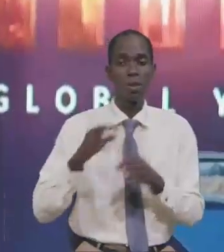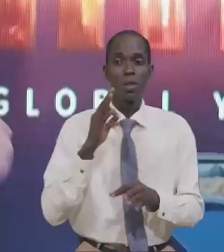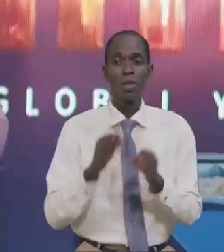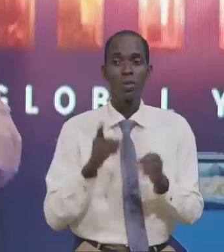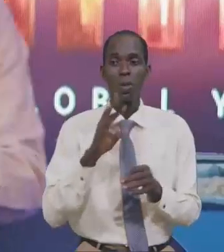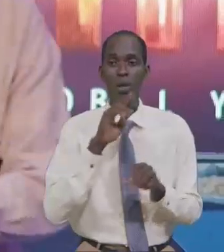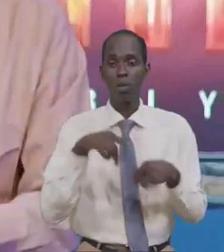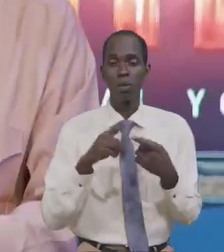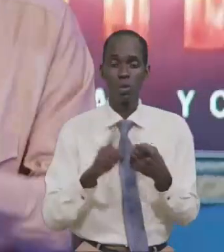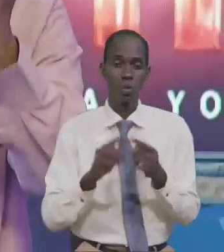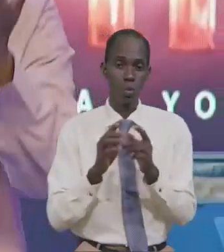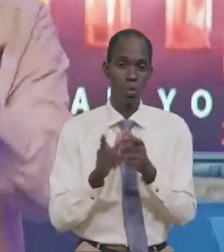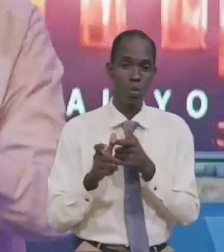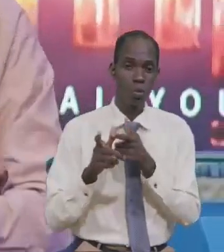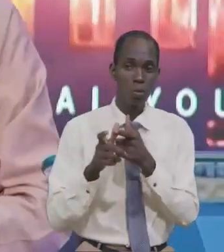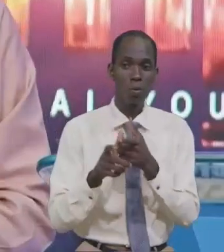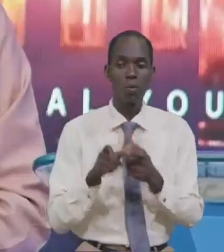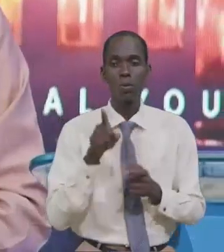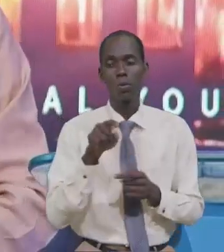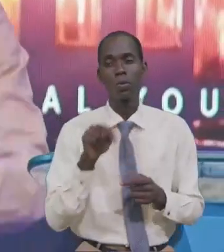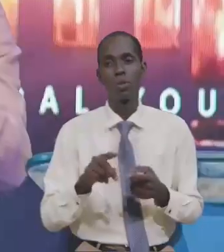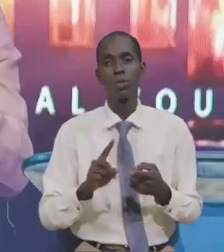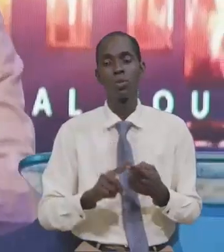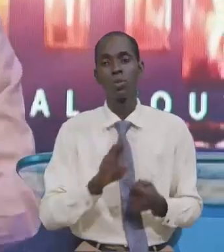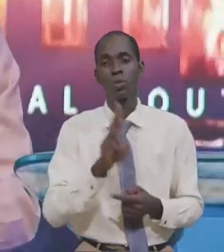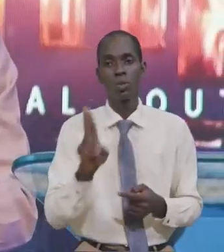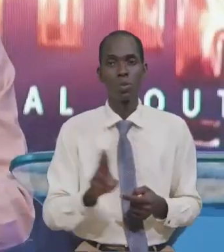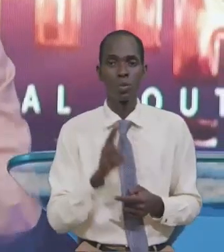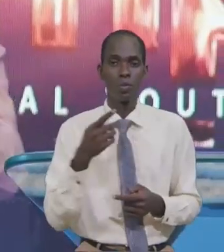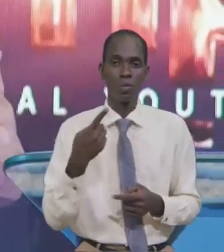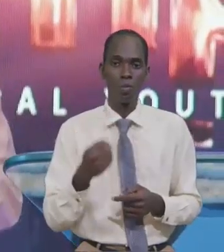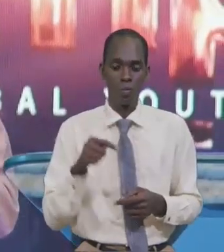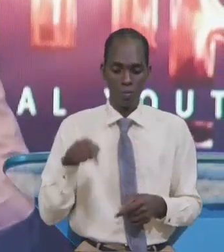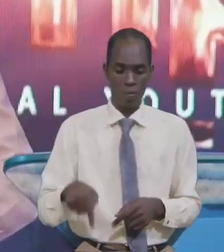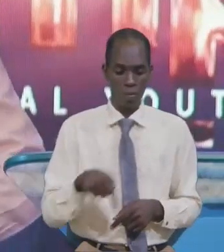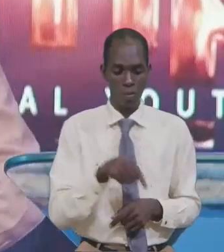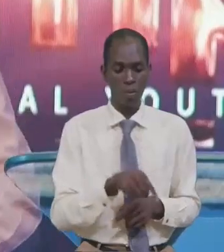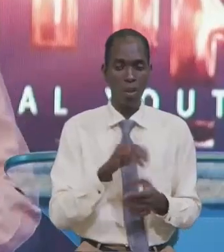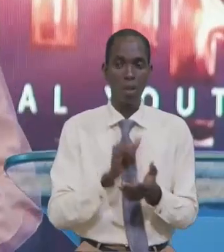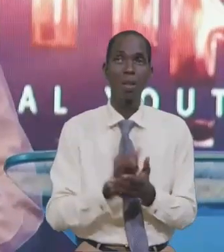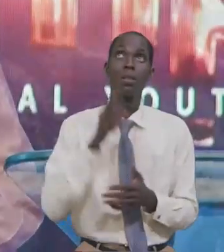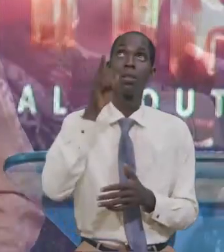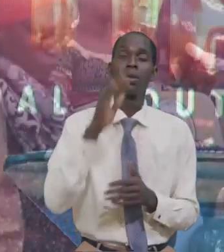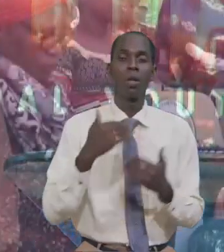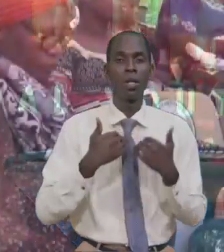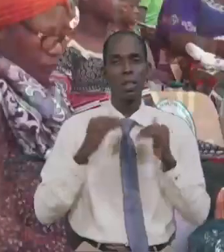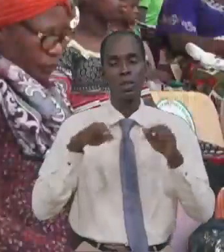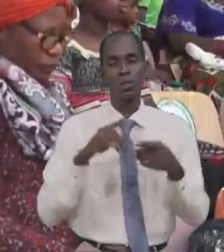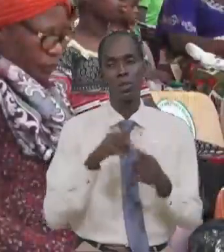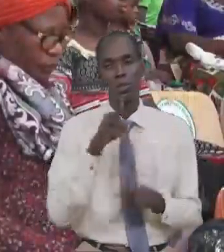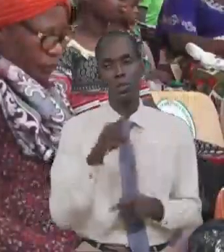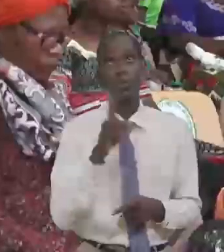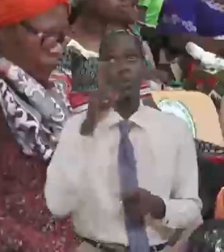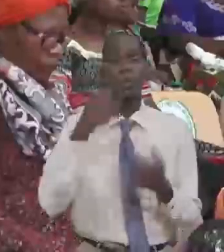given you. It's giving us brain, a mind. It's giving us heart. It's giving us